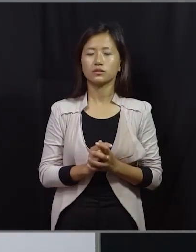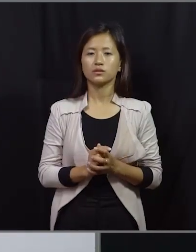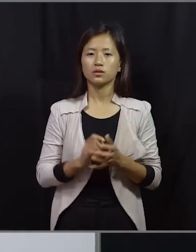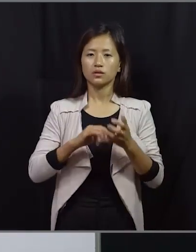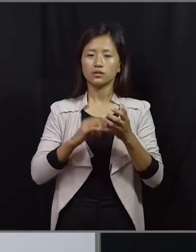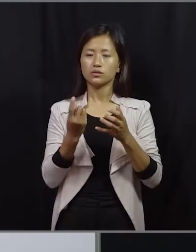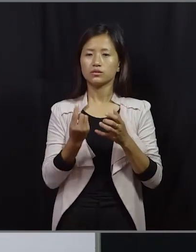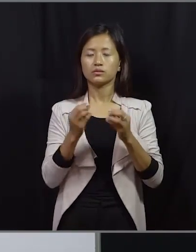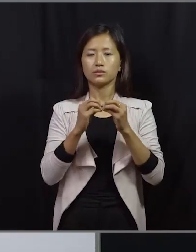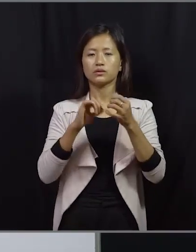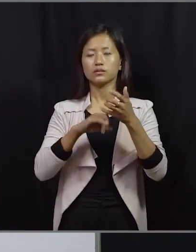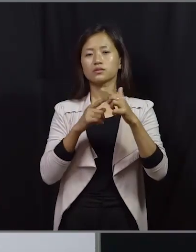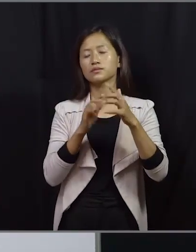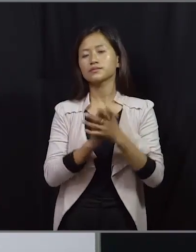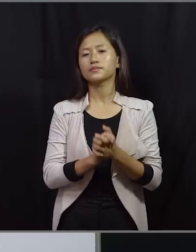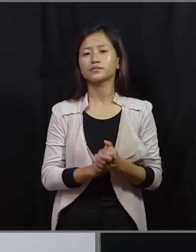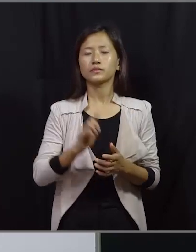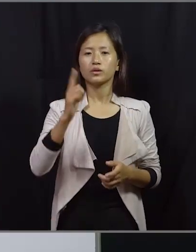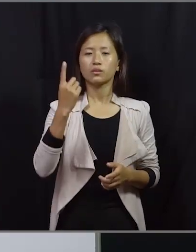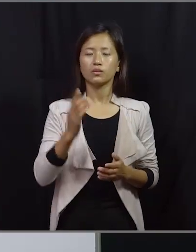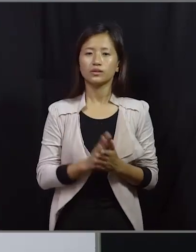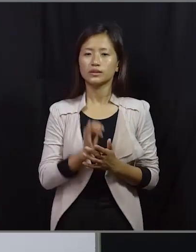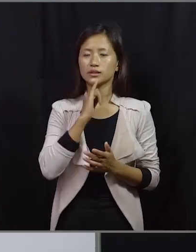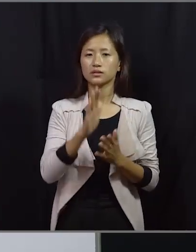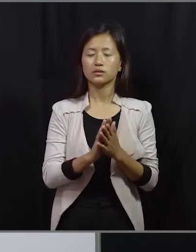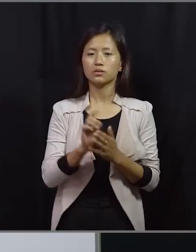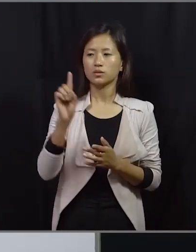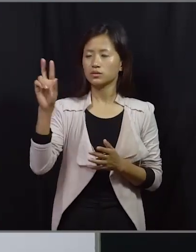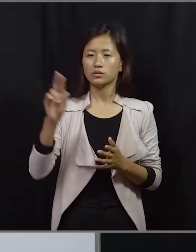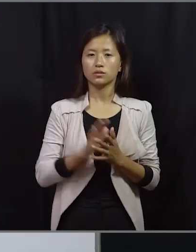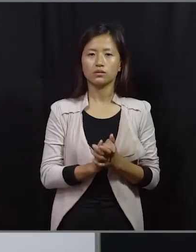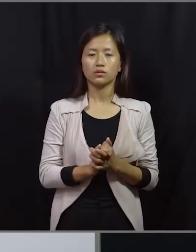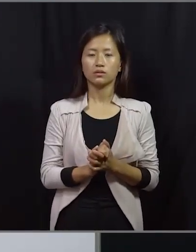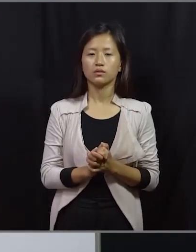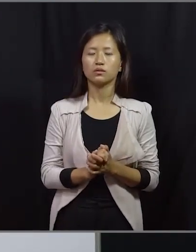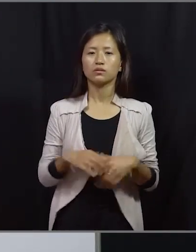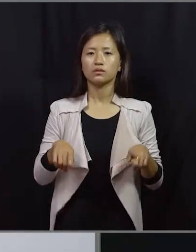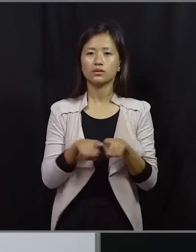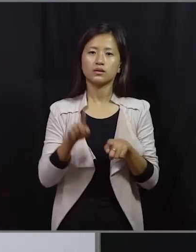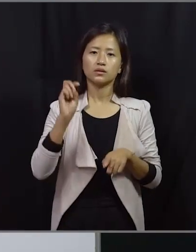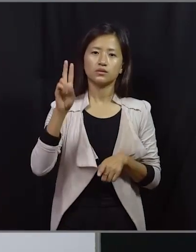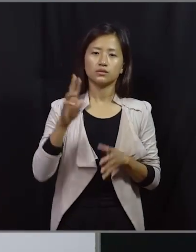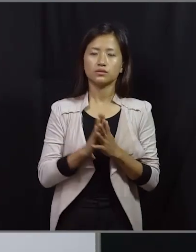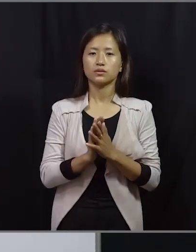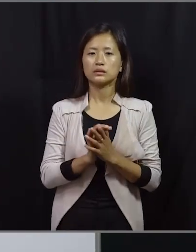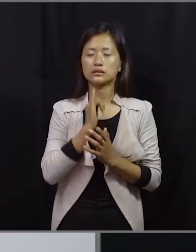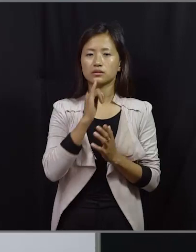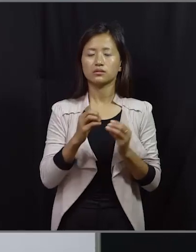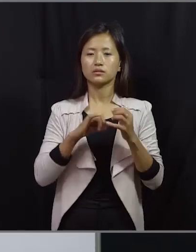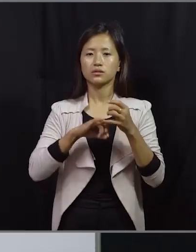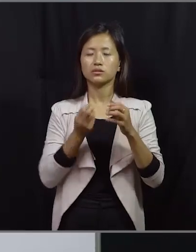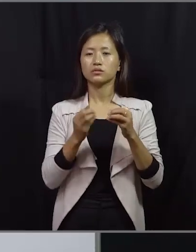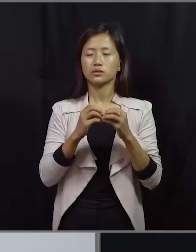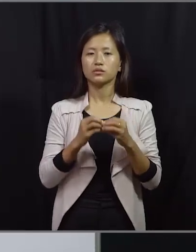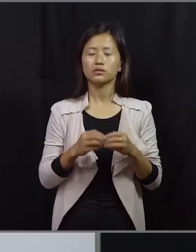subset. Then 1 is a subset of 1, 2 or not? Yes. And then 2 is a subset of 1,